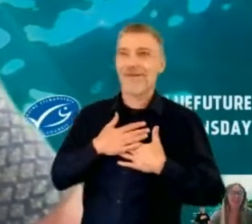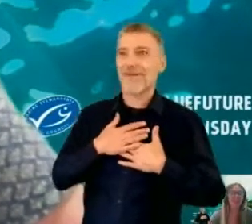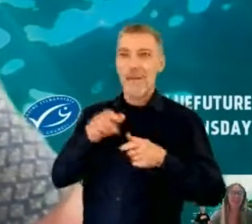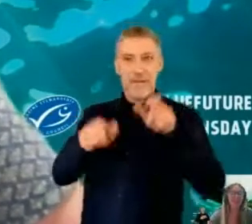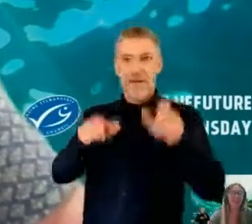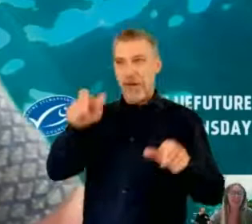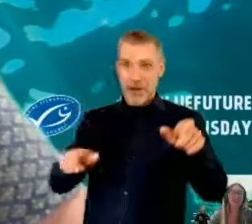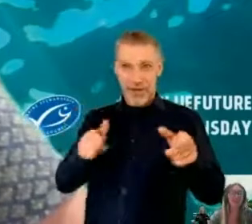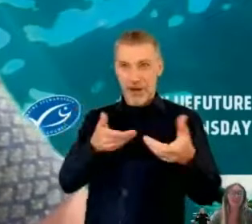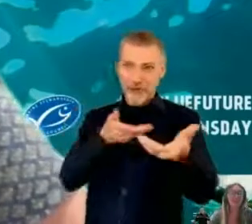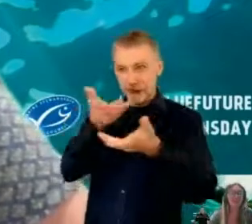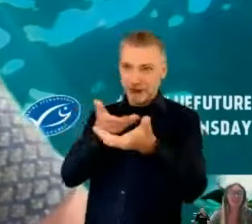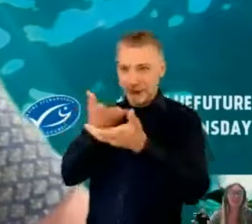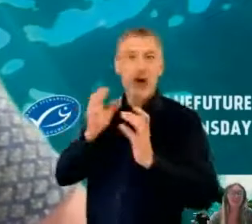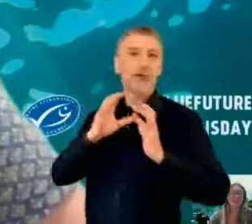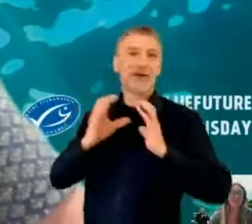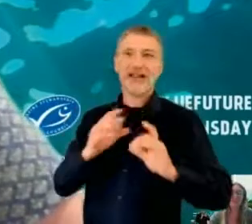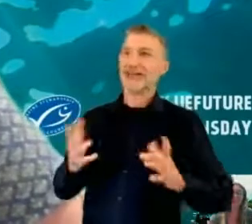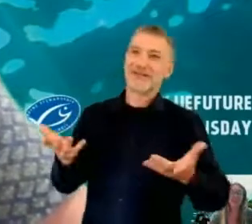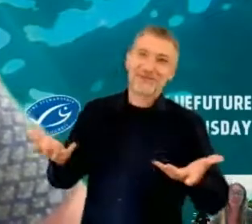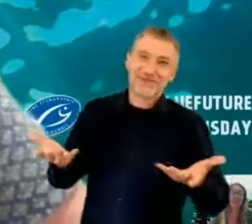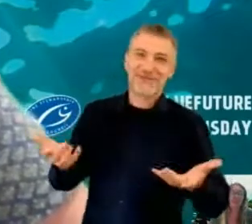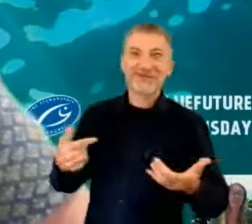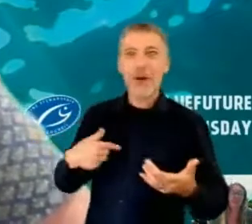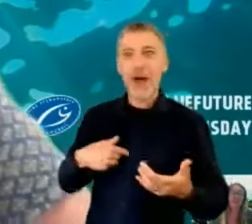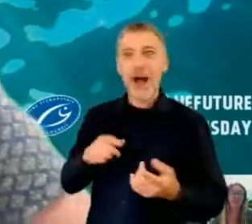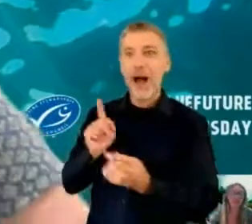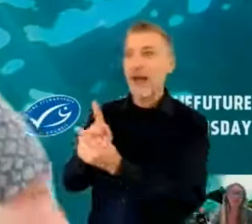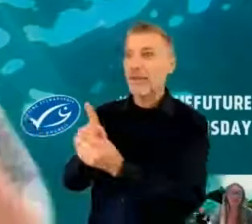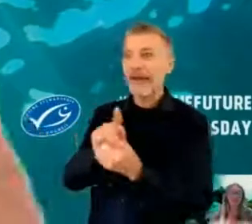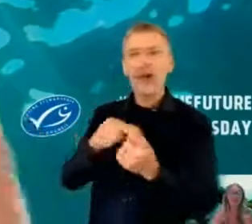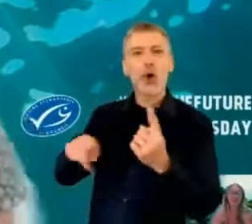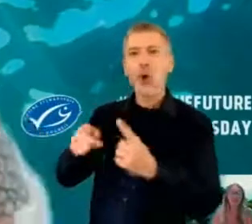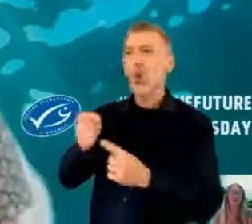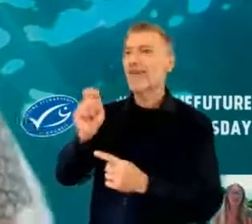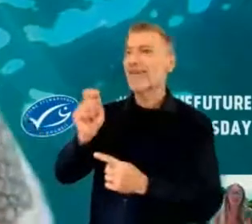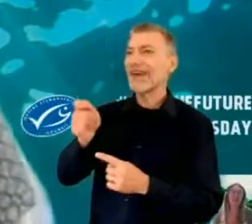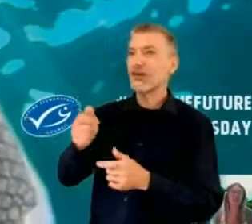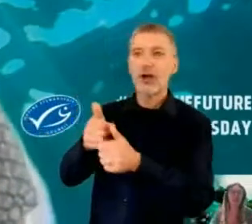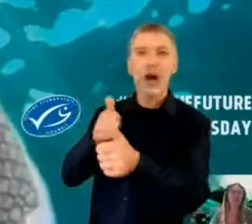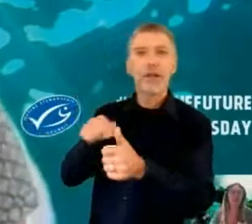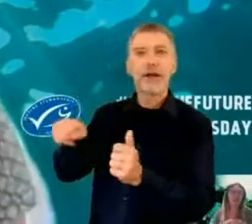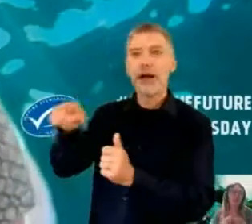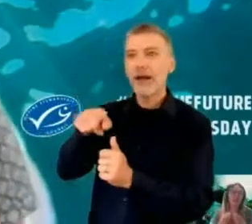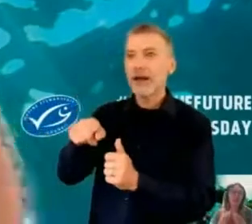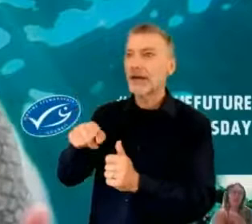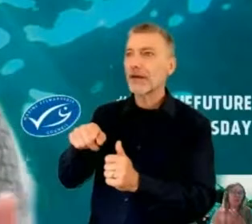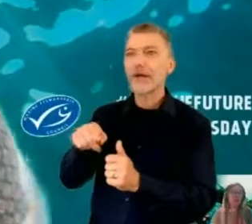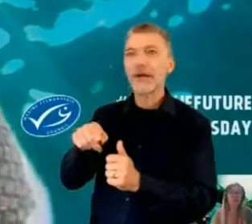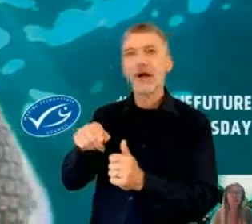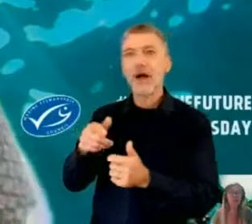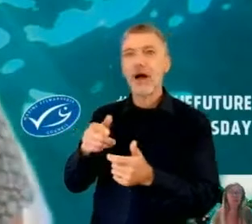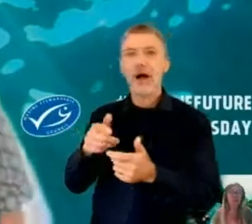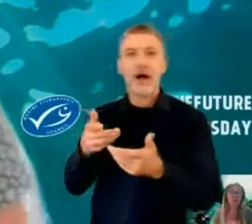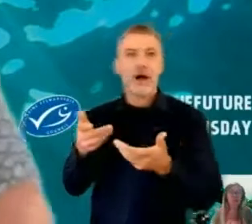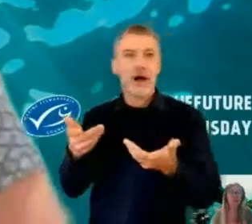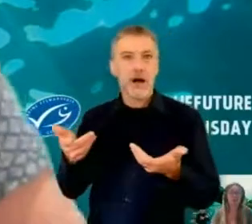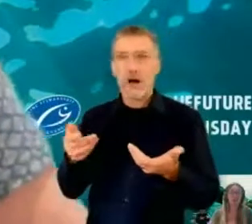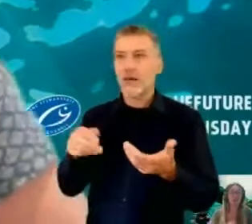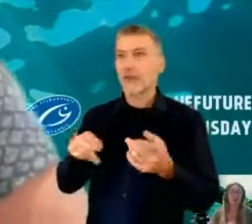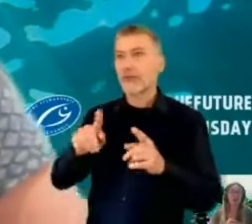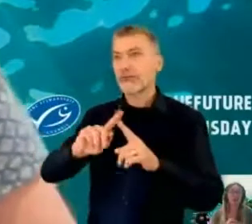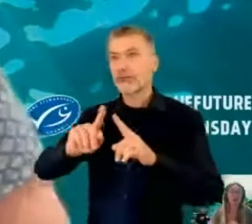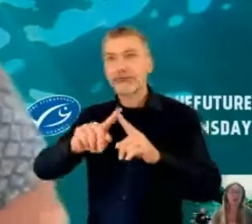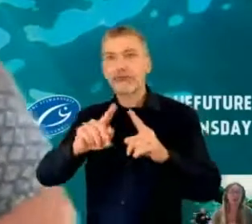love meeting all the fishers and kind of seeing those stories play out on the ground. All the NGOs that work with the fisheries